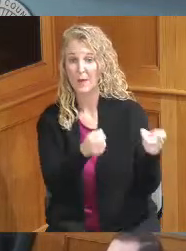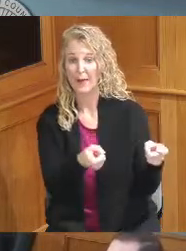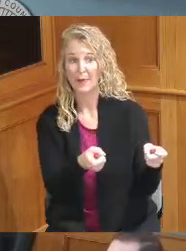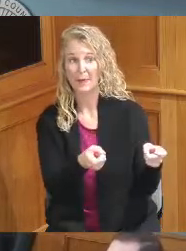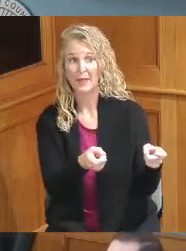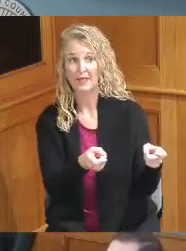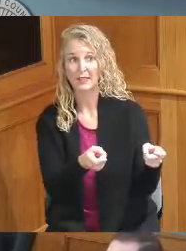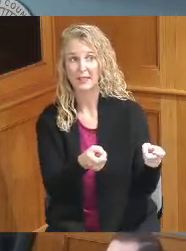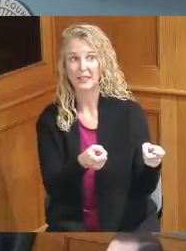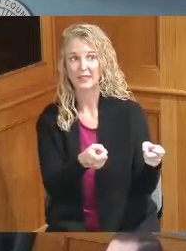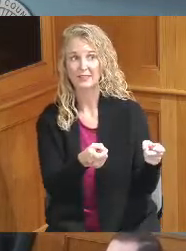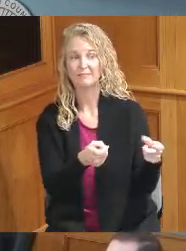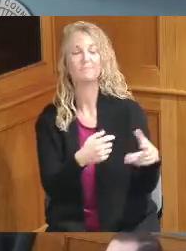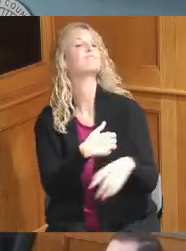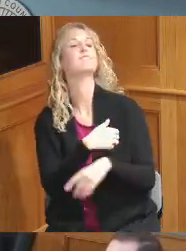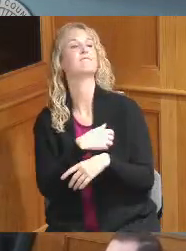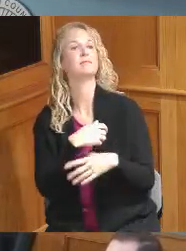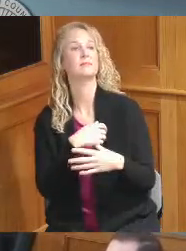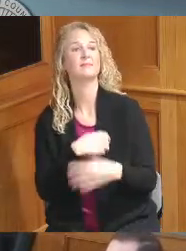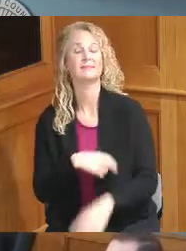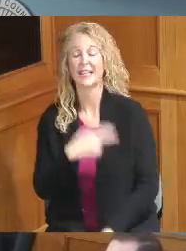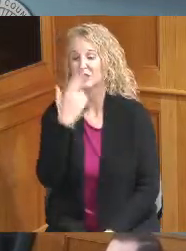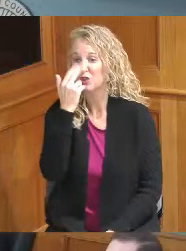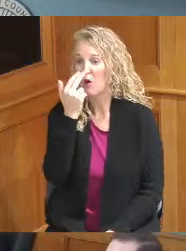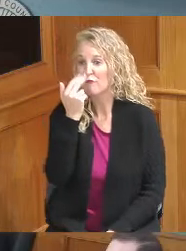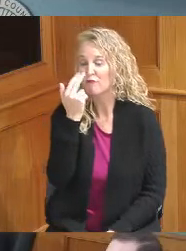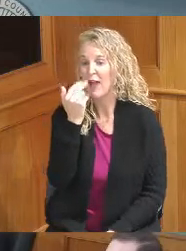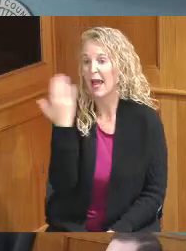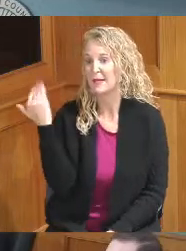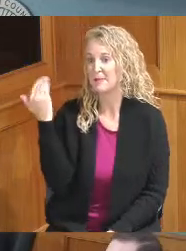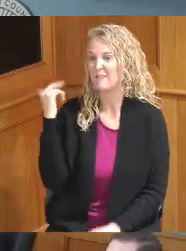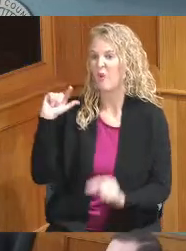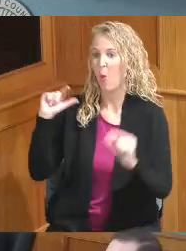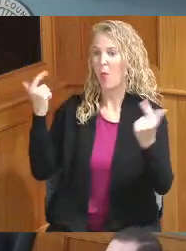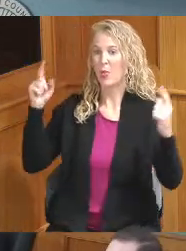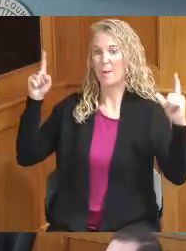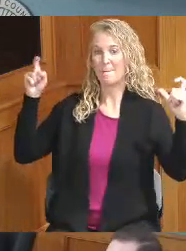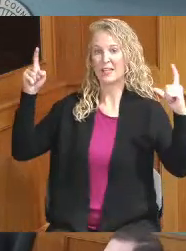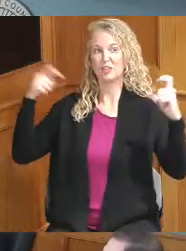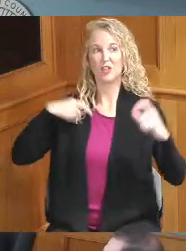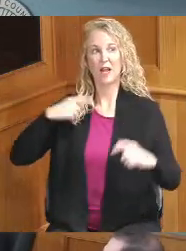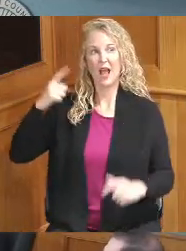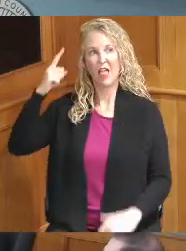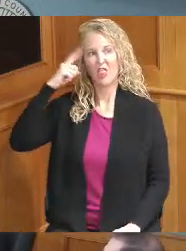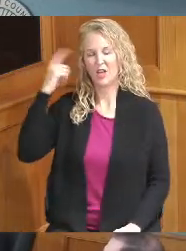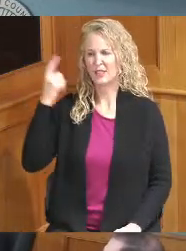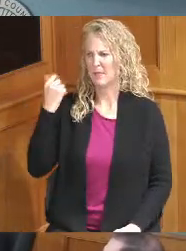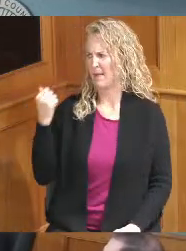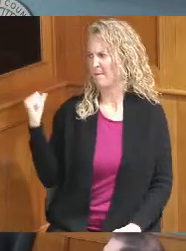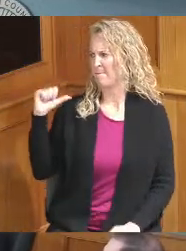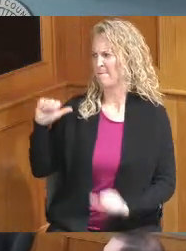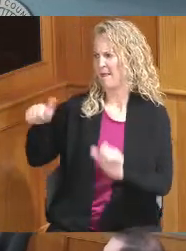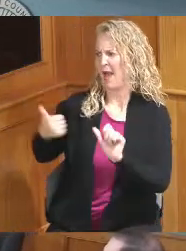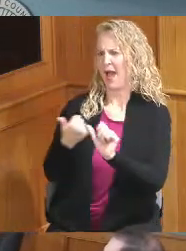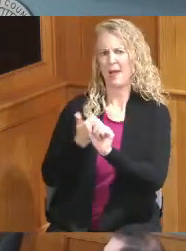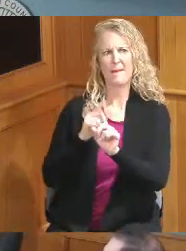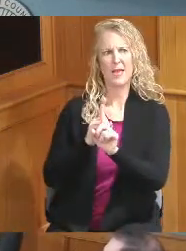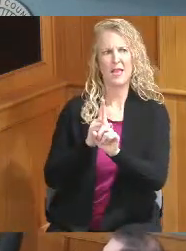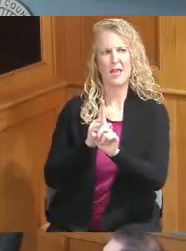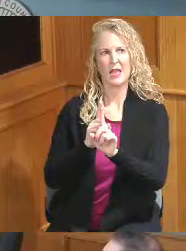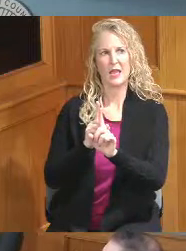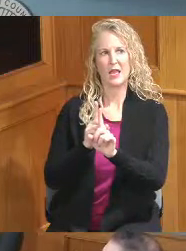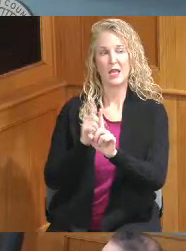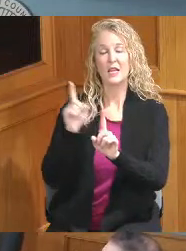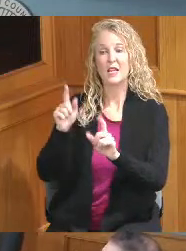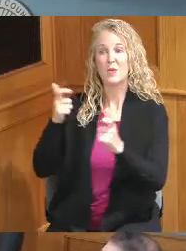here. It's so funny. When we were standing to take the group picture, I felt something in my back. And I said, yes, that in my... And it was